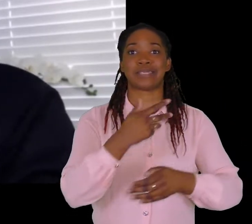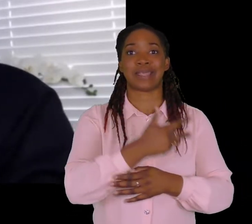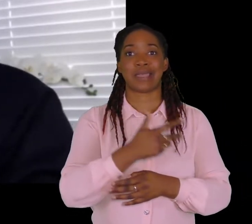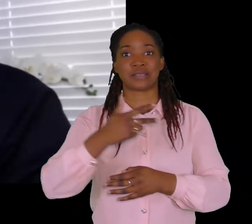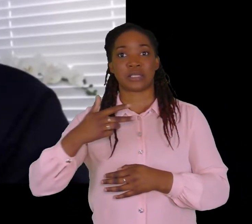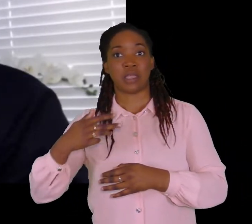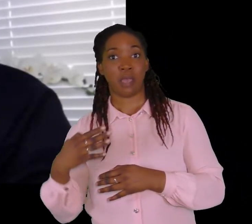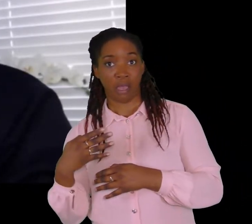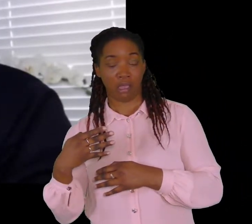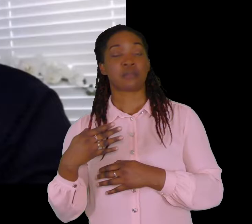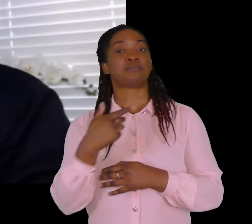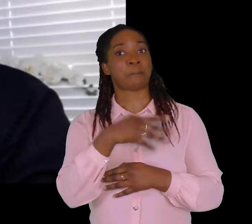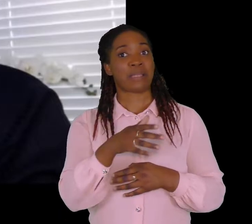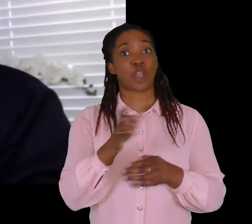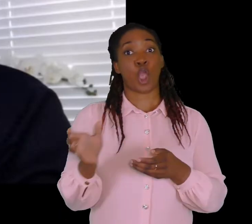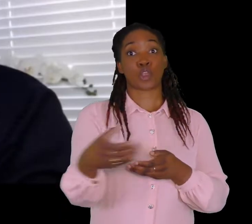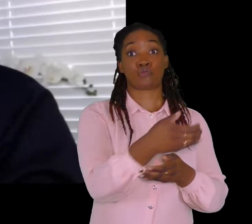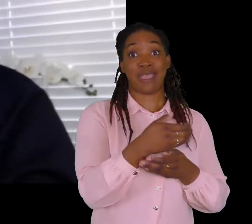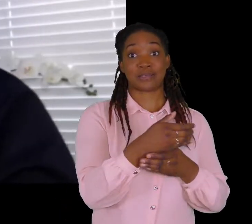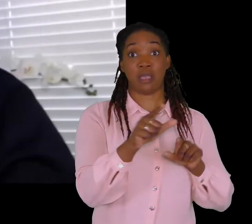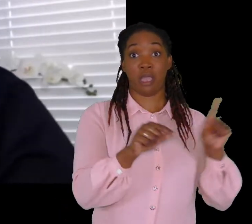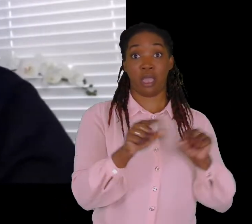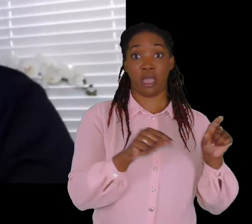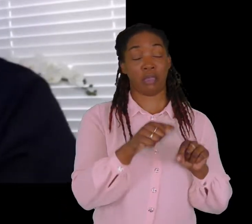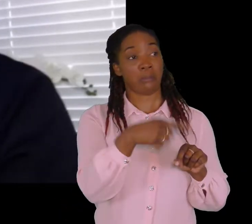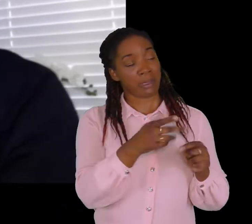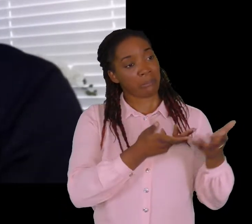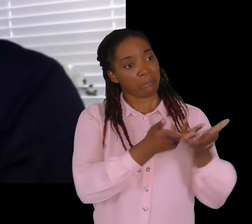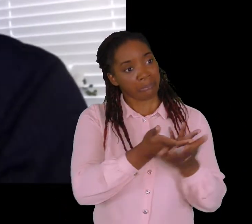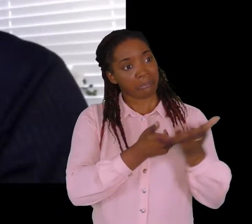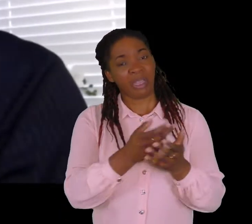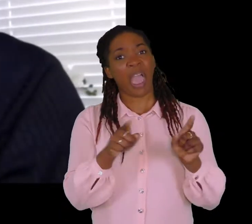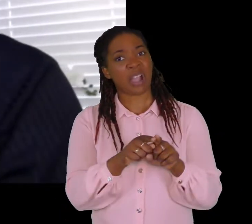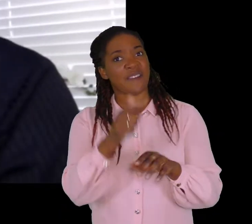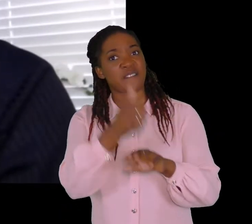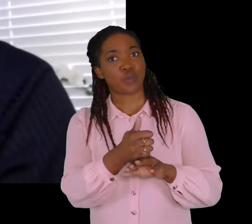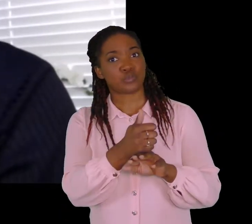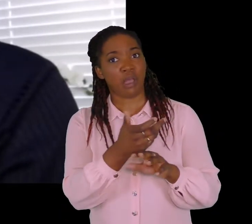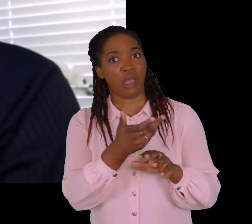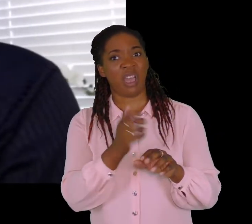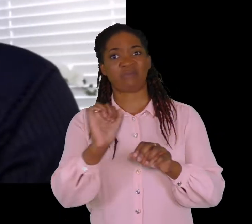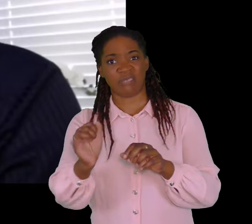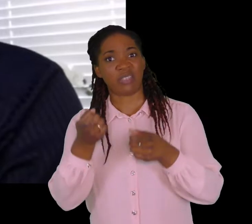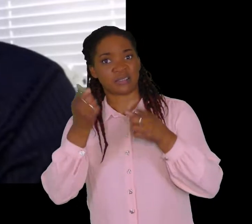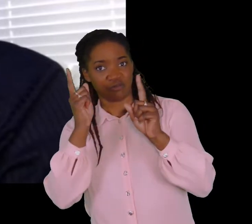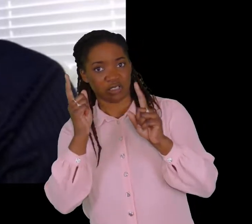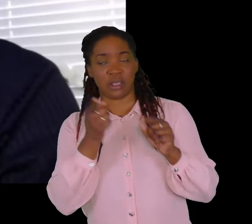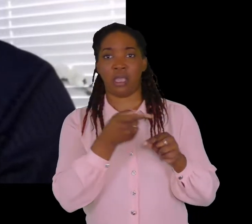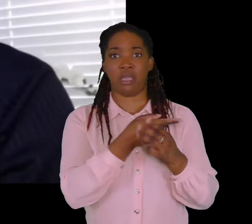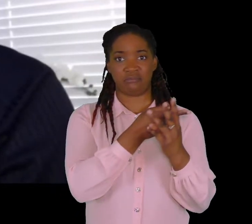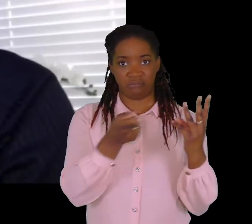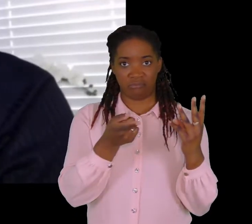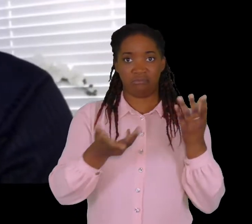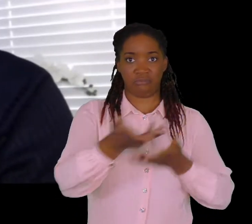I entered a discussion with curators, including Gerardo Mosquero, as well as one of the founders of the Biennale and its director, Lilian